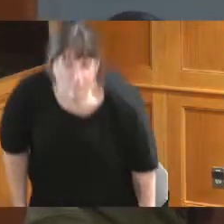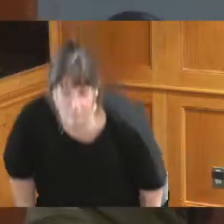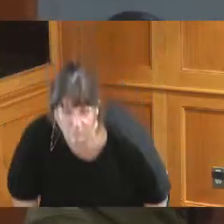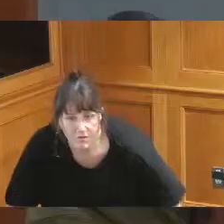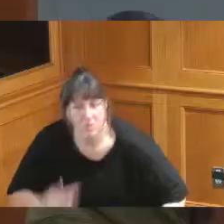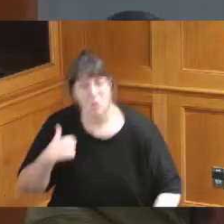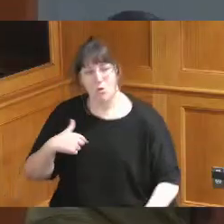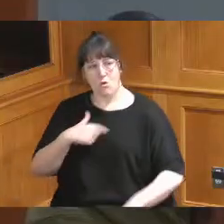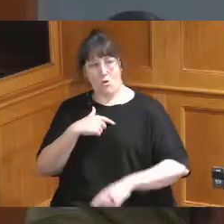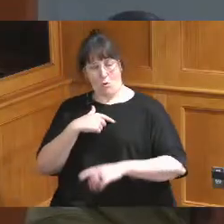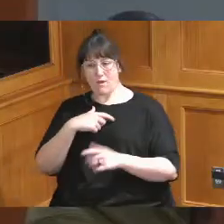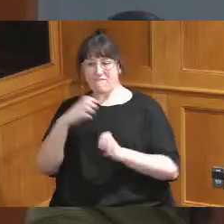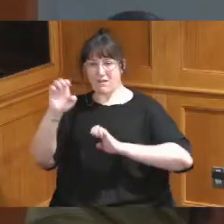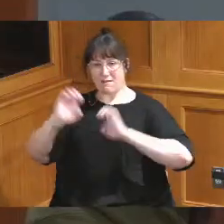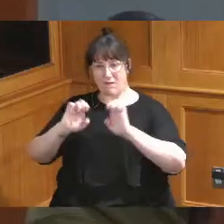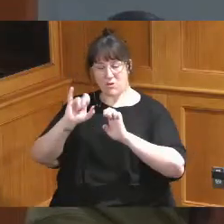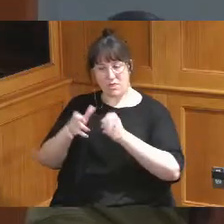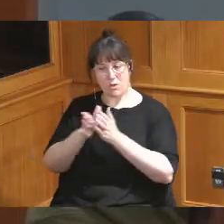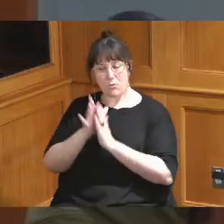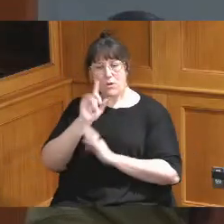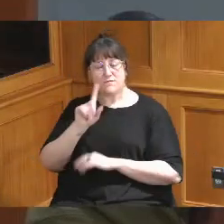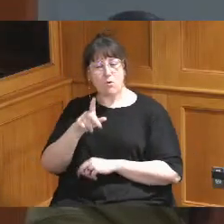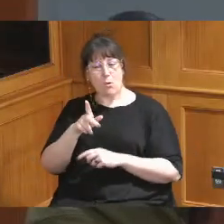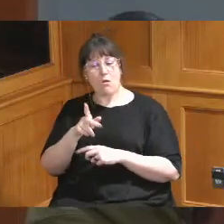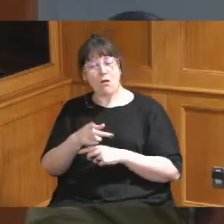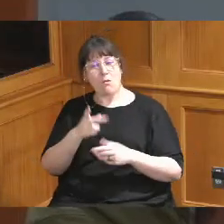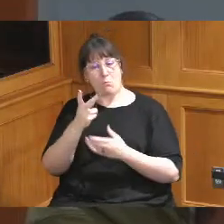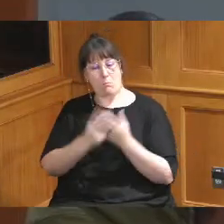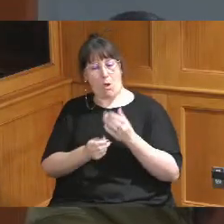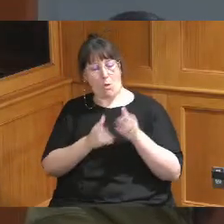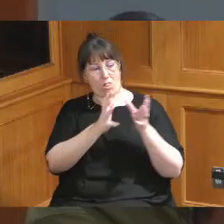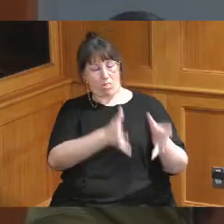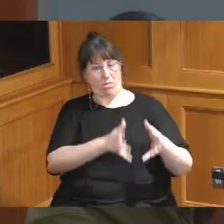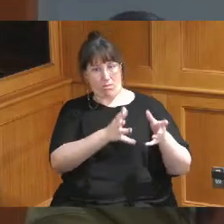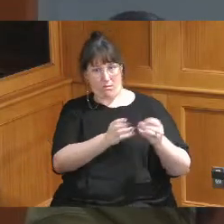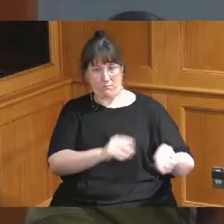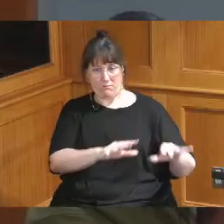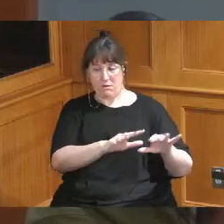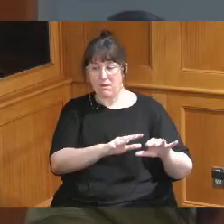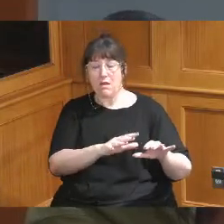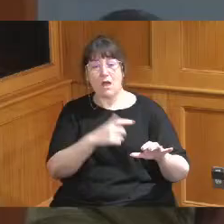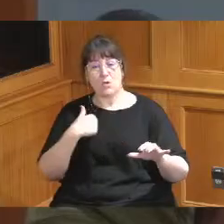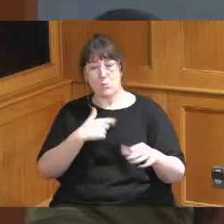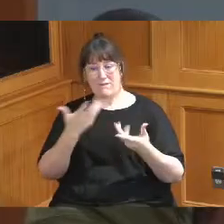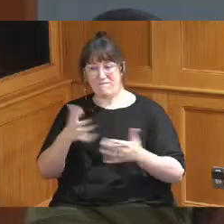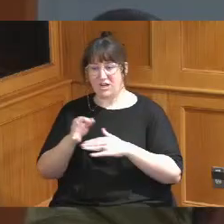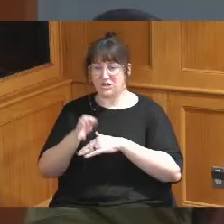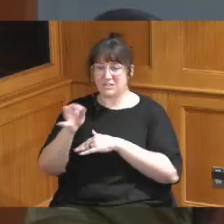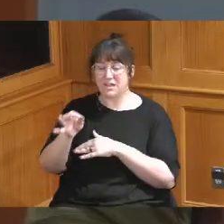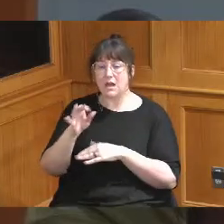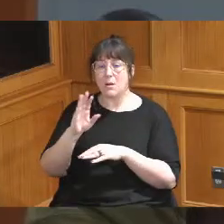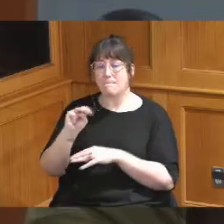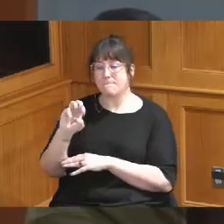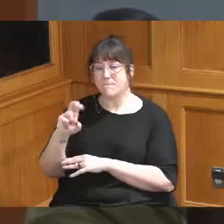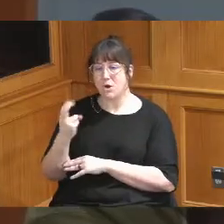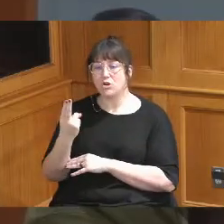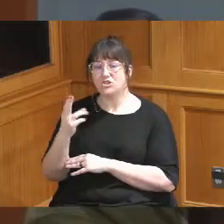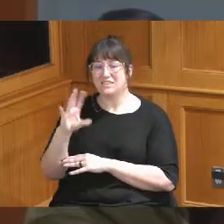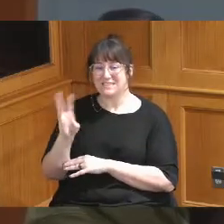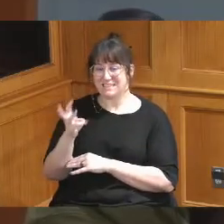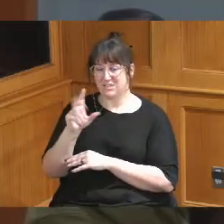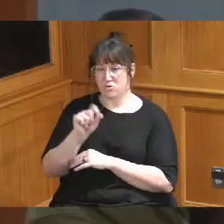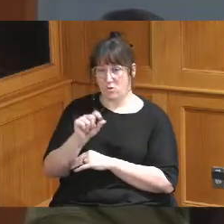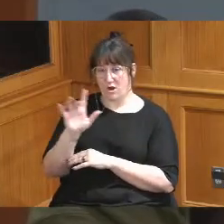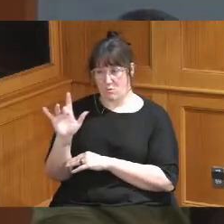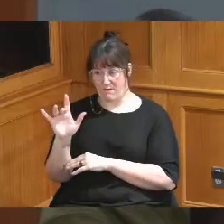2 vacations forwarded by the board to this office for review on March 6th, 2025. Utility